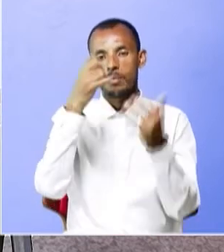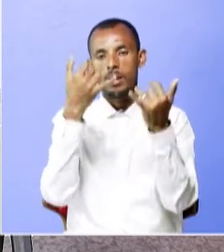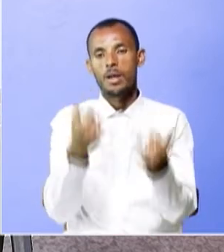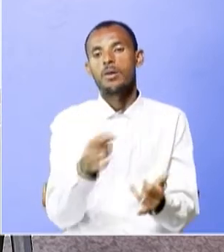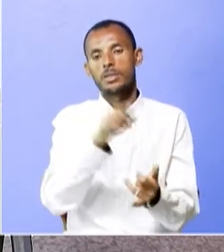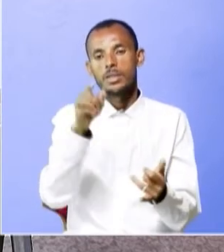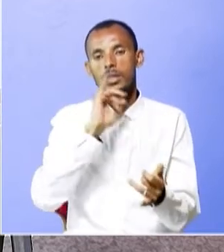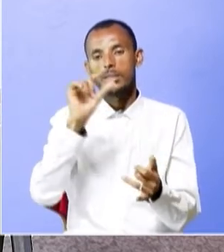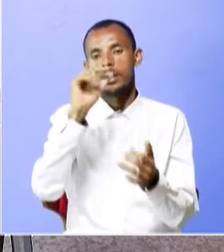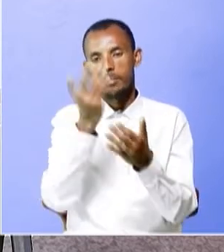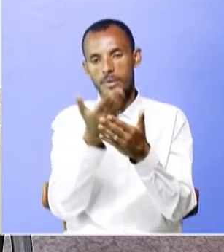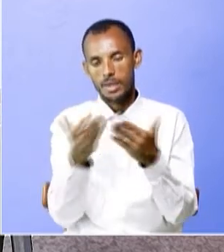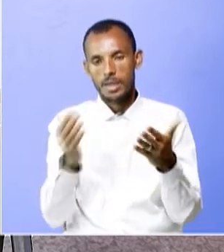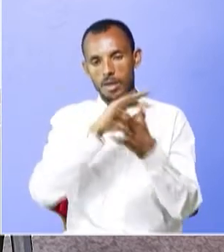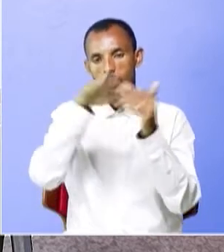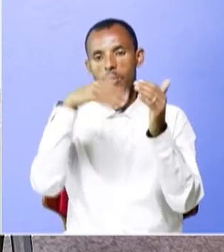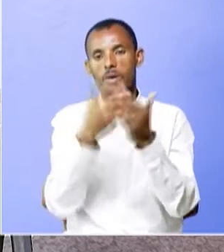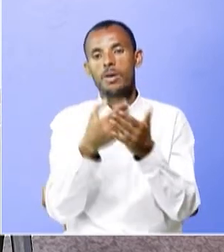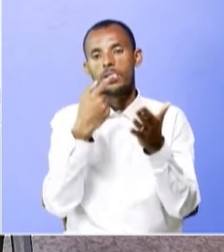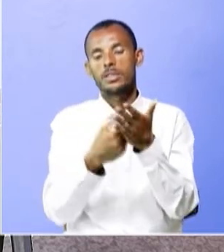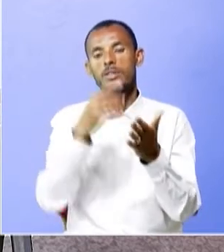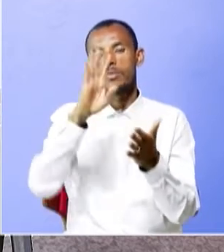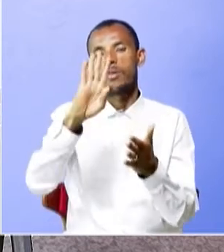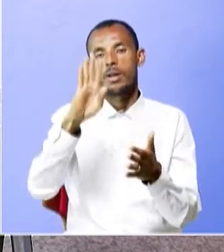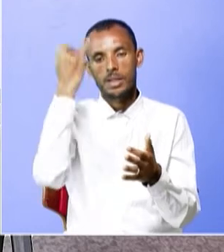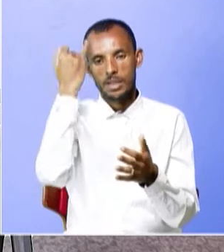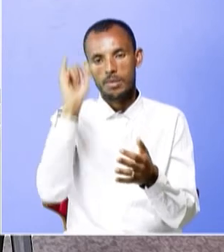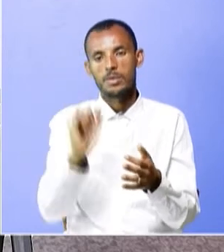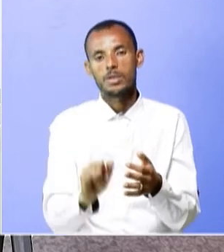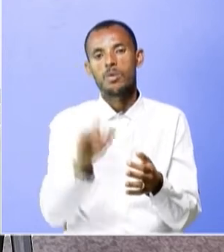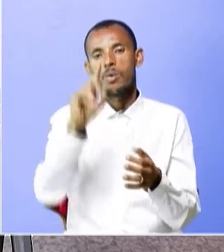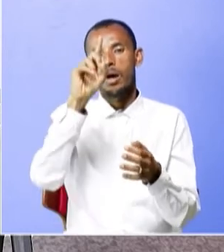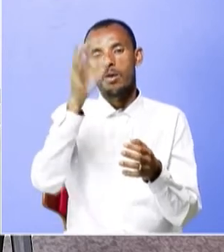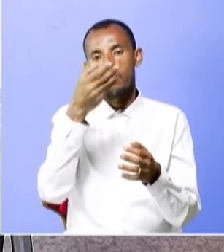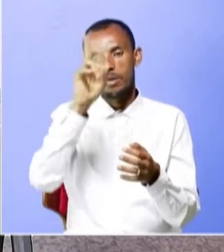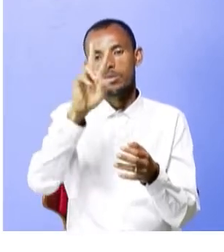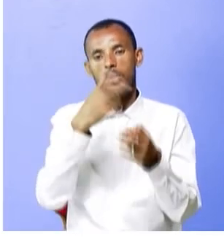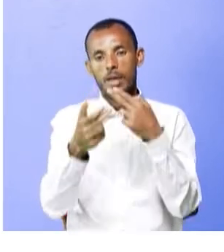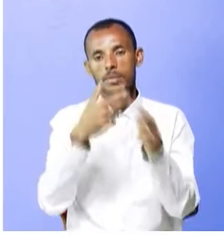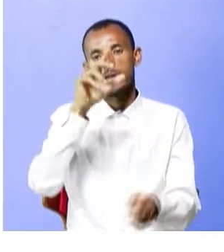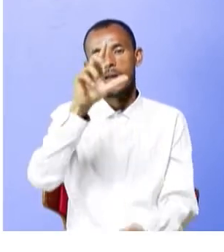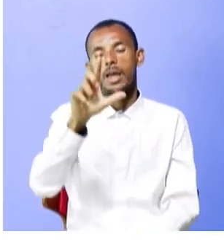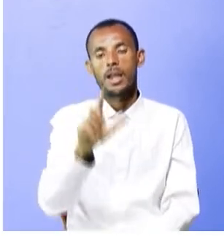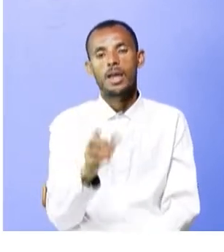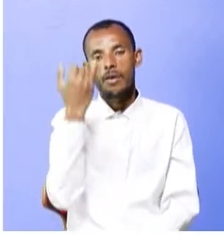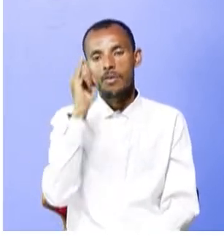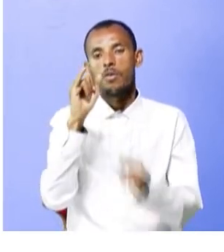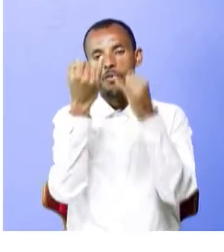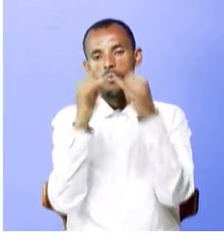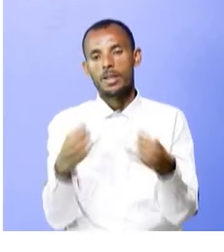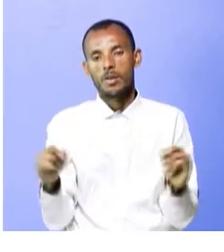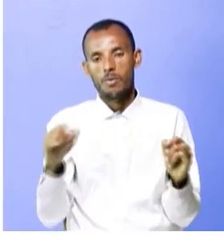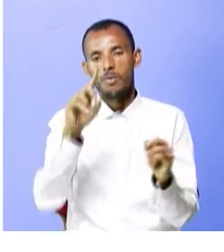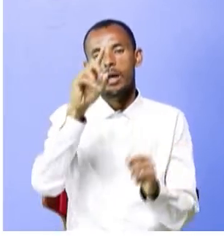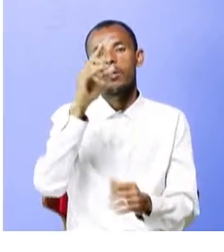is something common in all these four terms, 1/2 times L. Okay, if you factor out 1/2